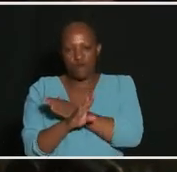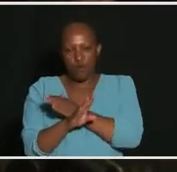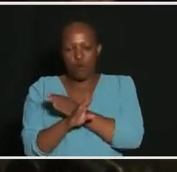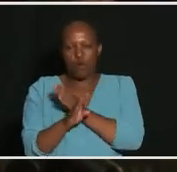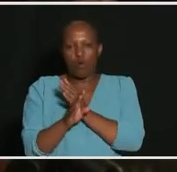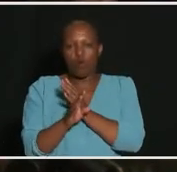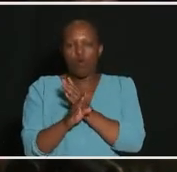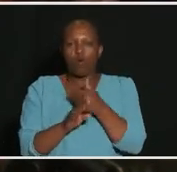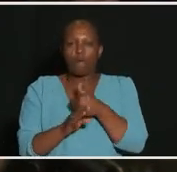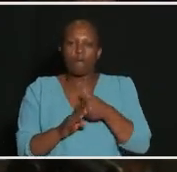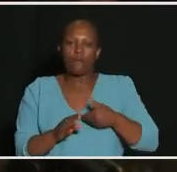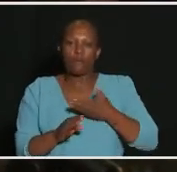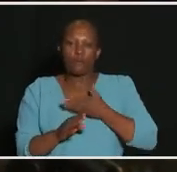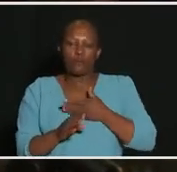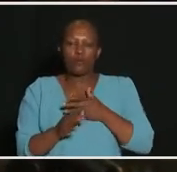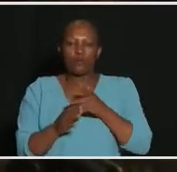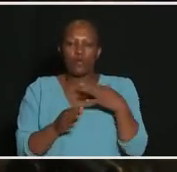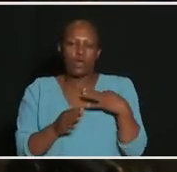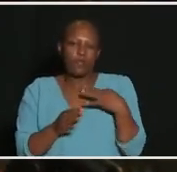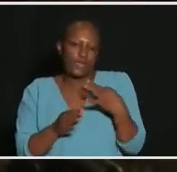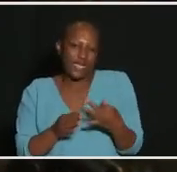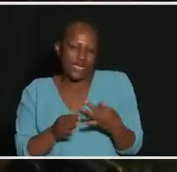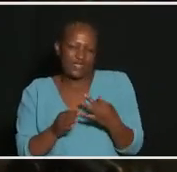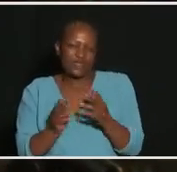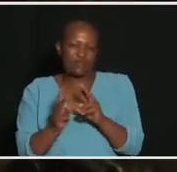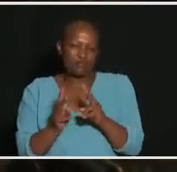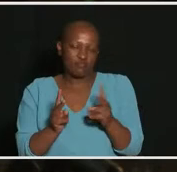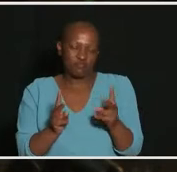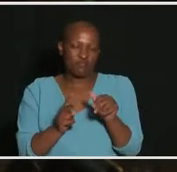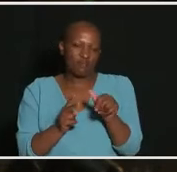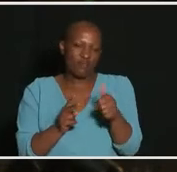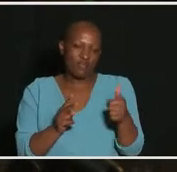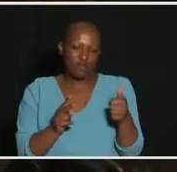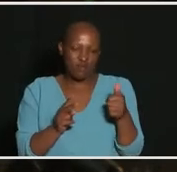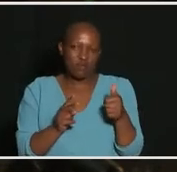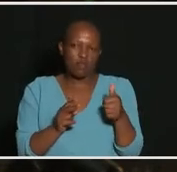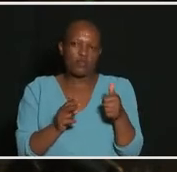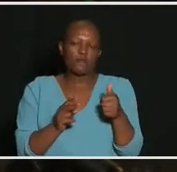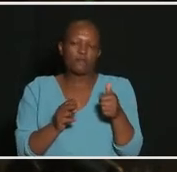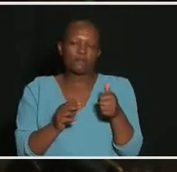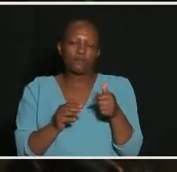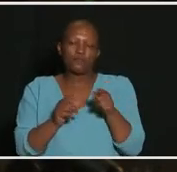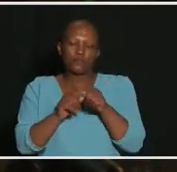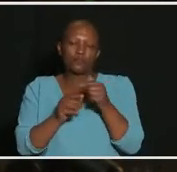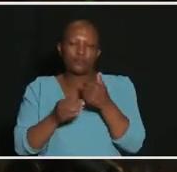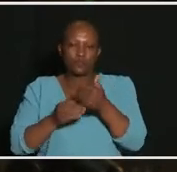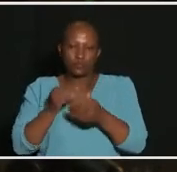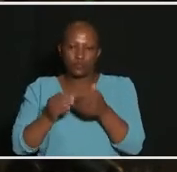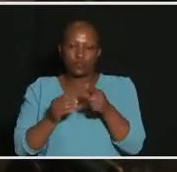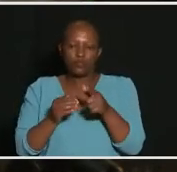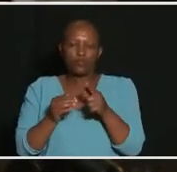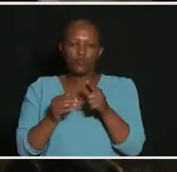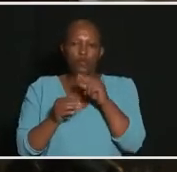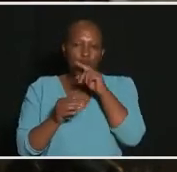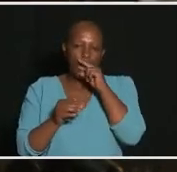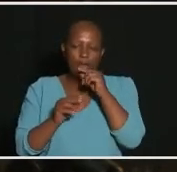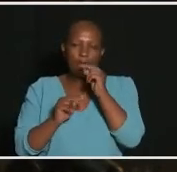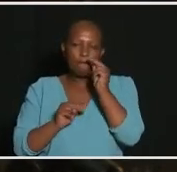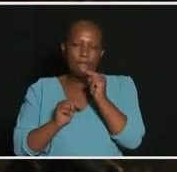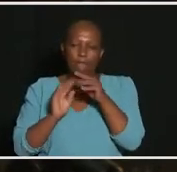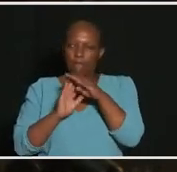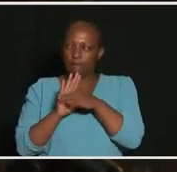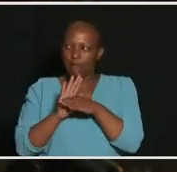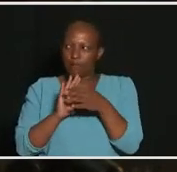sitting of the parents in terms of application accompanied by CVS accompanied by a the process of shortlisting because